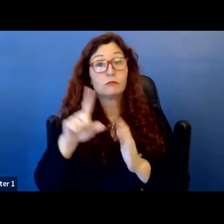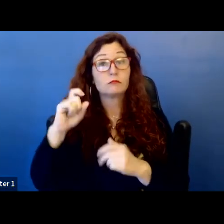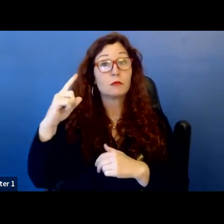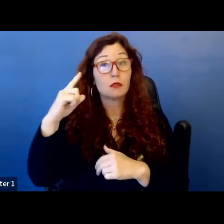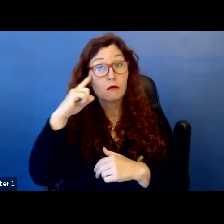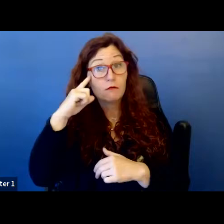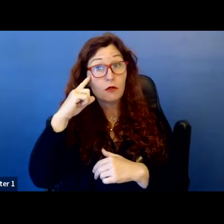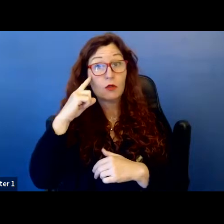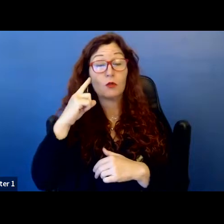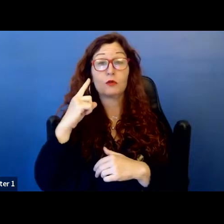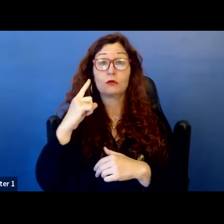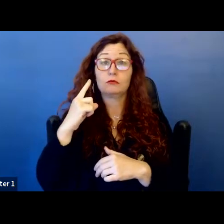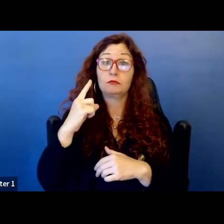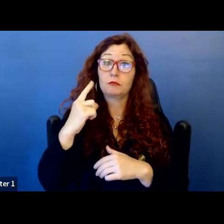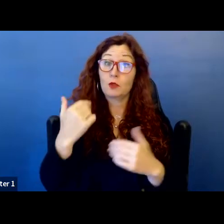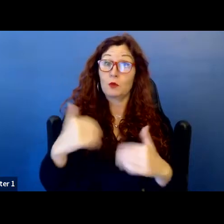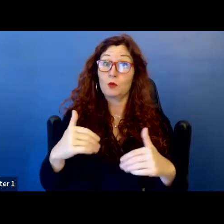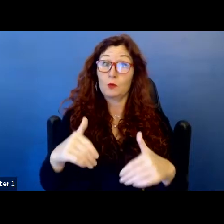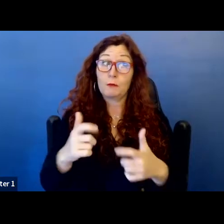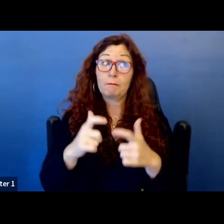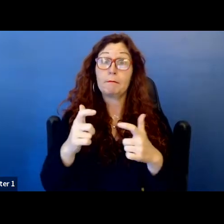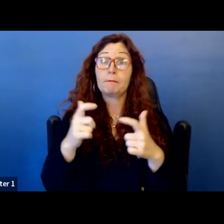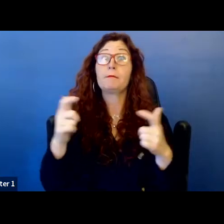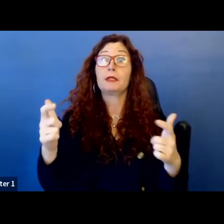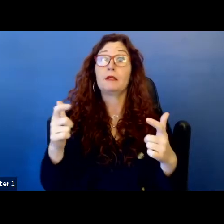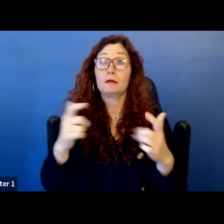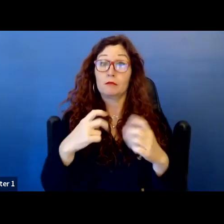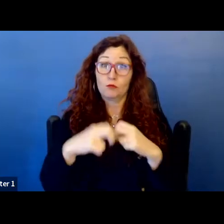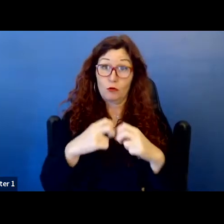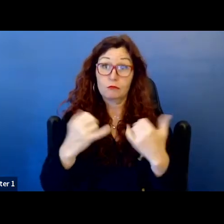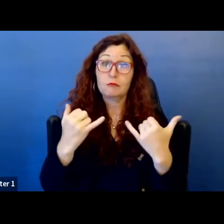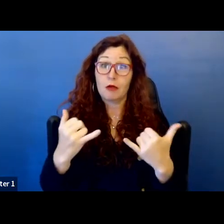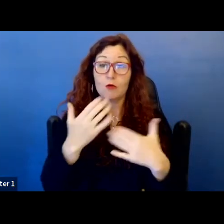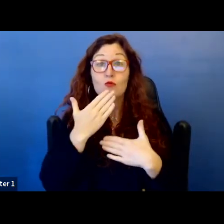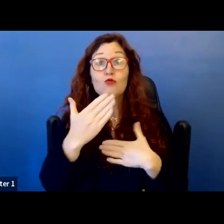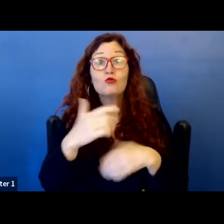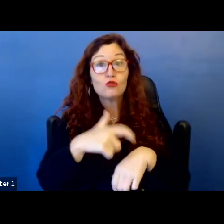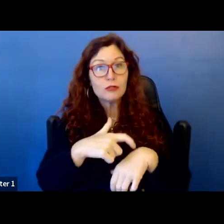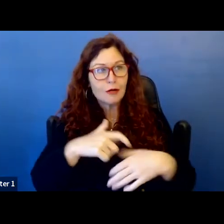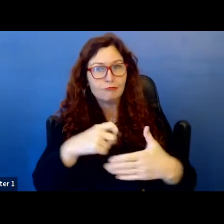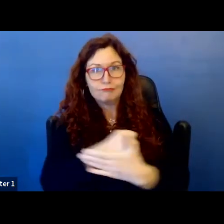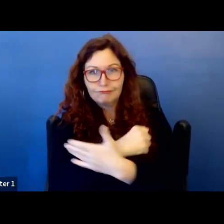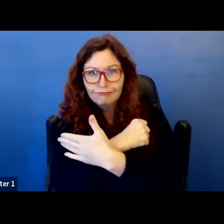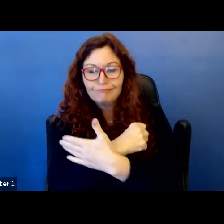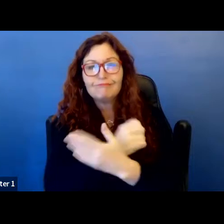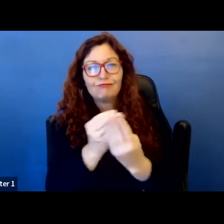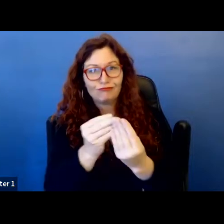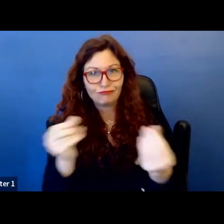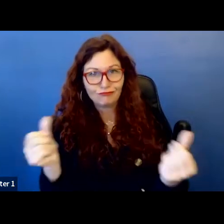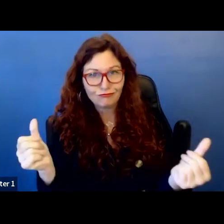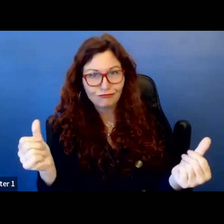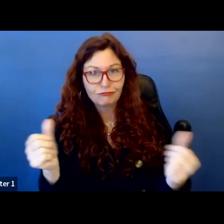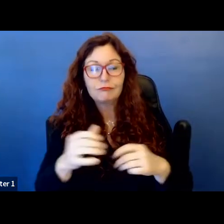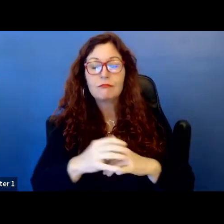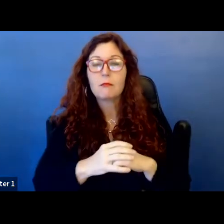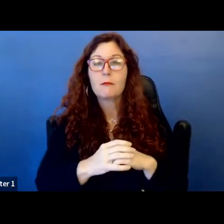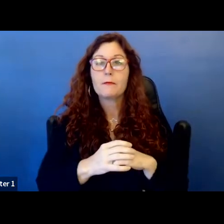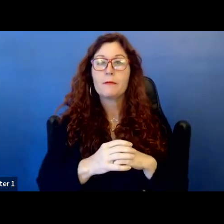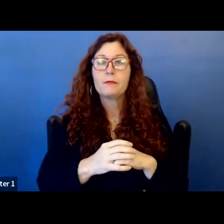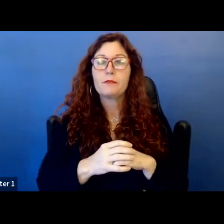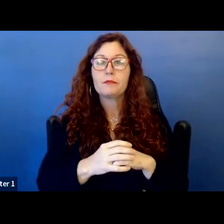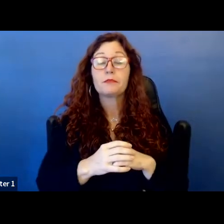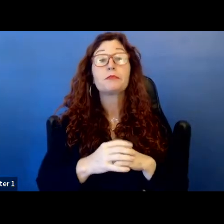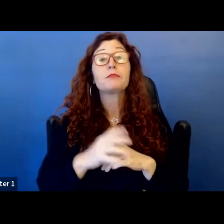it as the federal government continues to grapple with the pandemic and seeks to make massive infrastructure investments through the bipartisan infrastructure